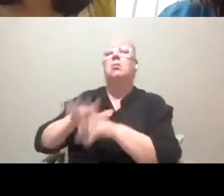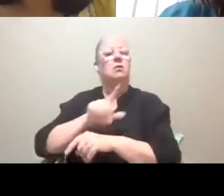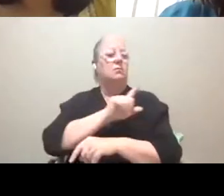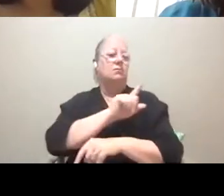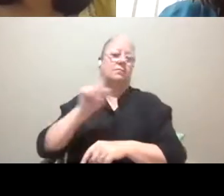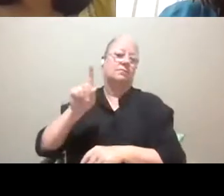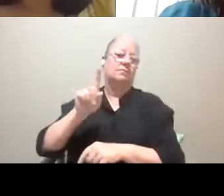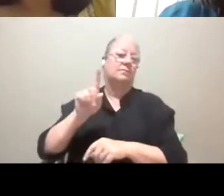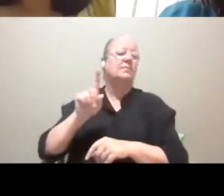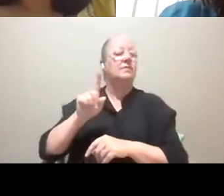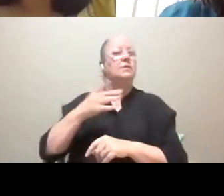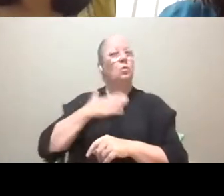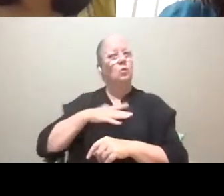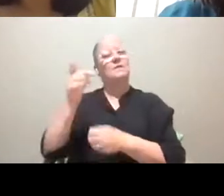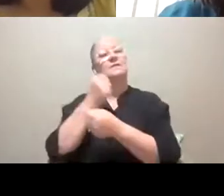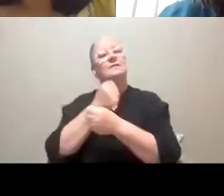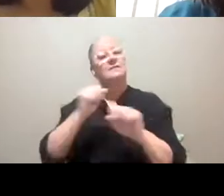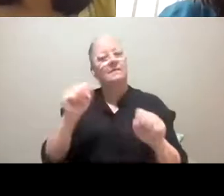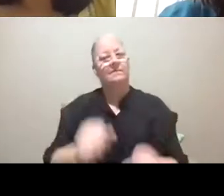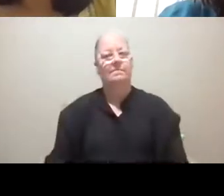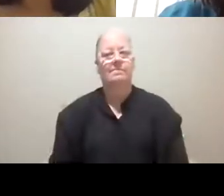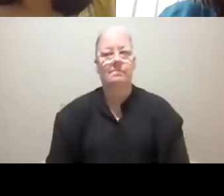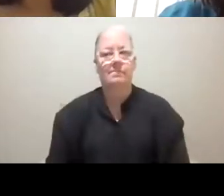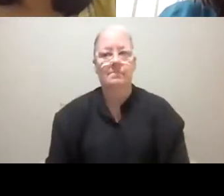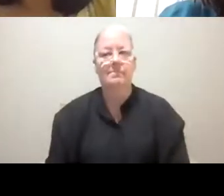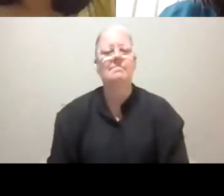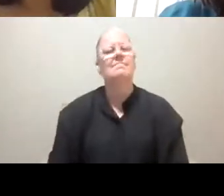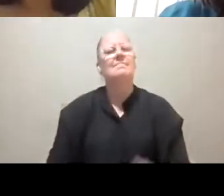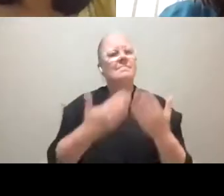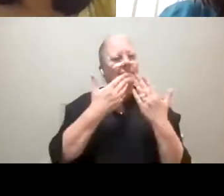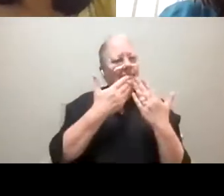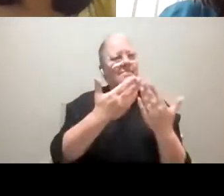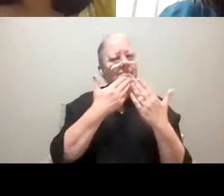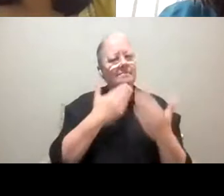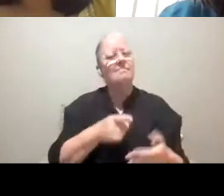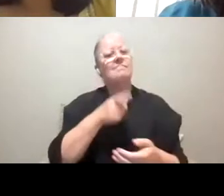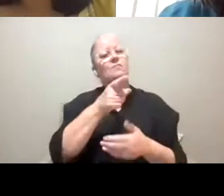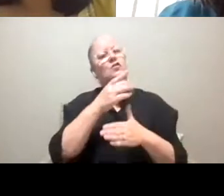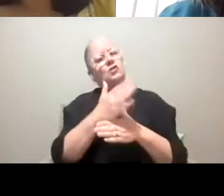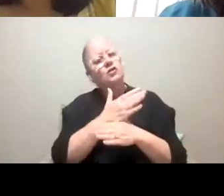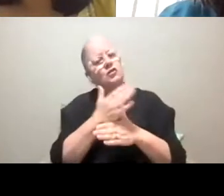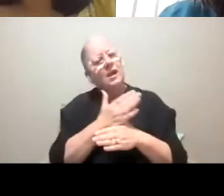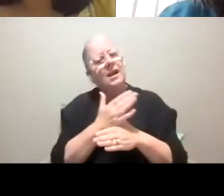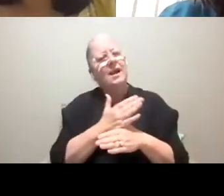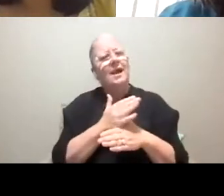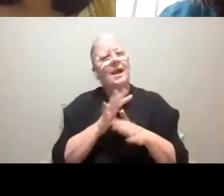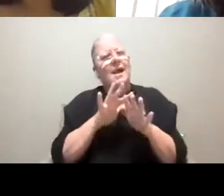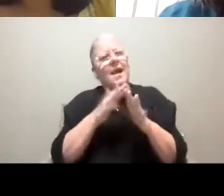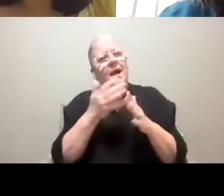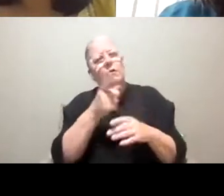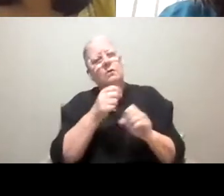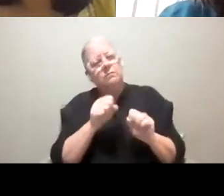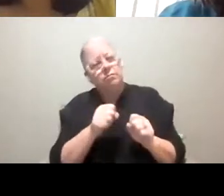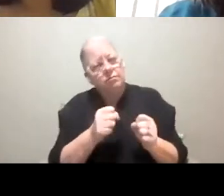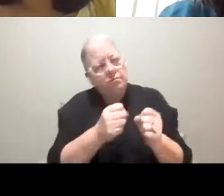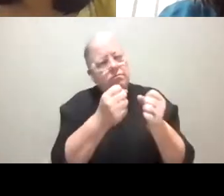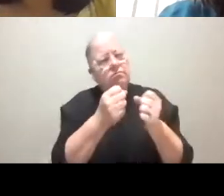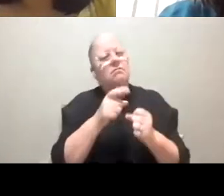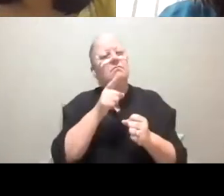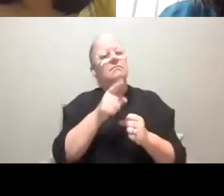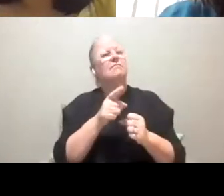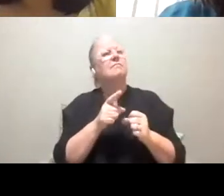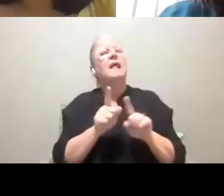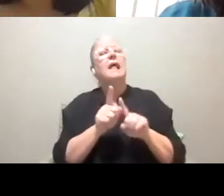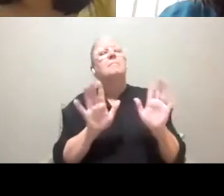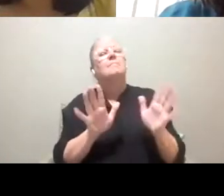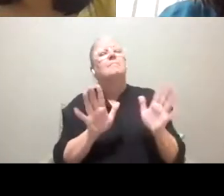Thank you so much for, sharing that, the practical examples. And, I love the